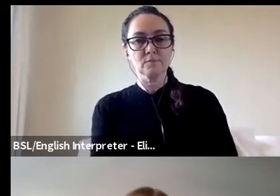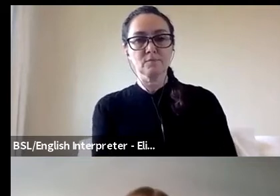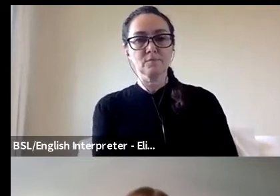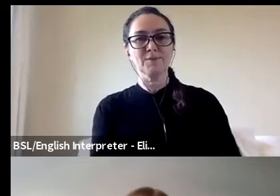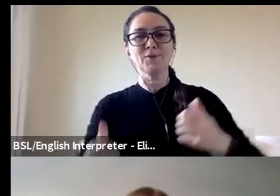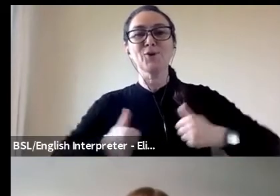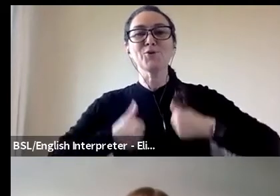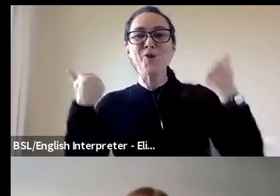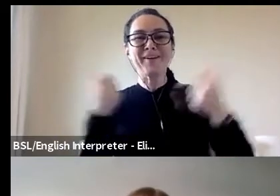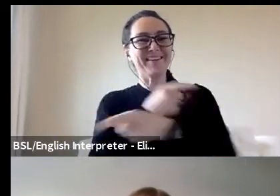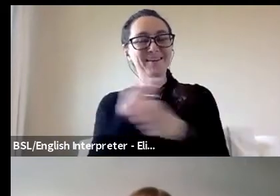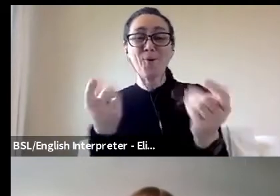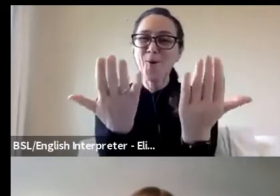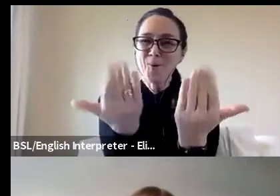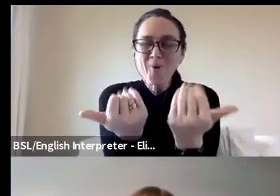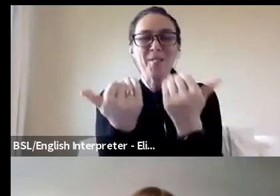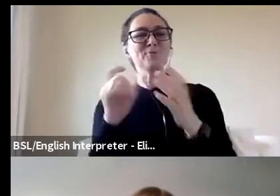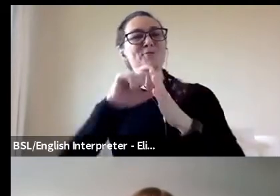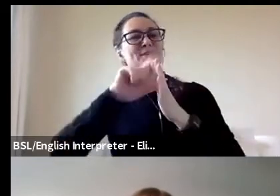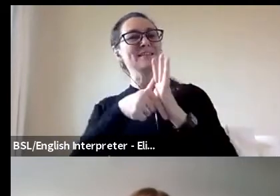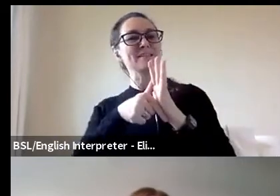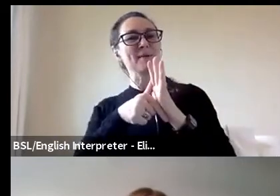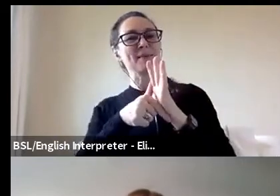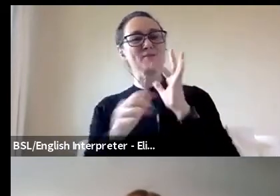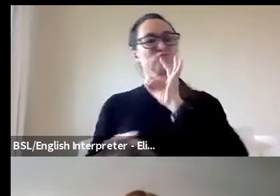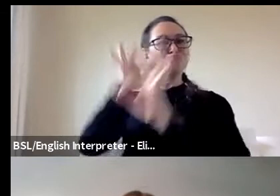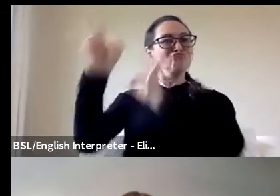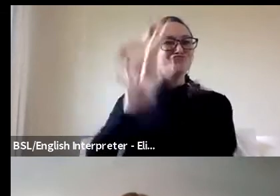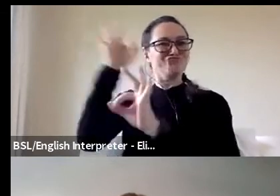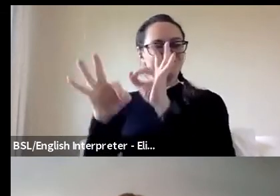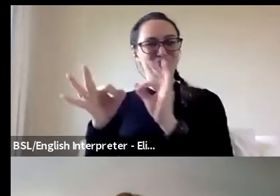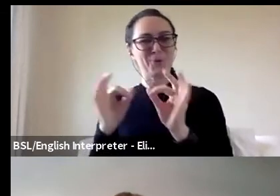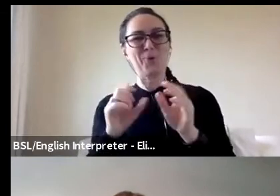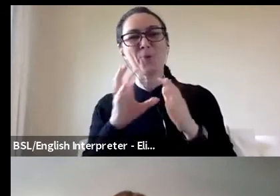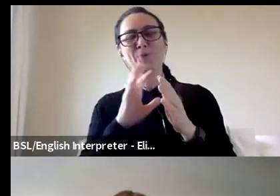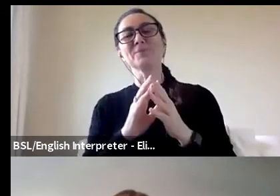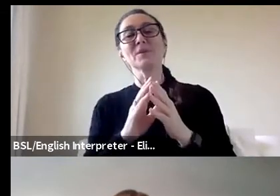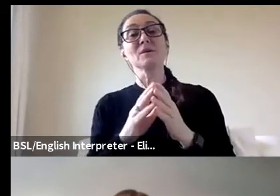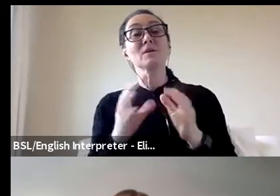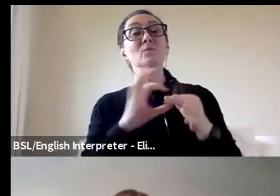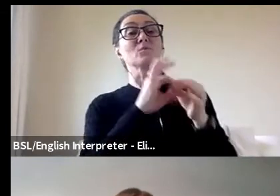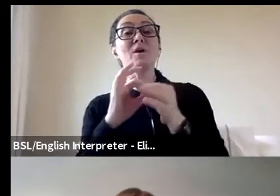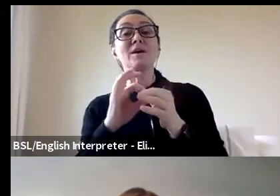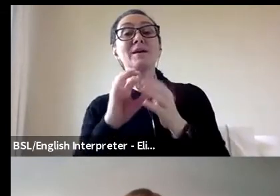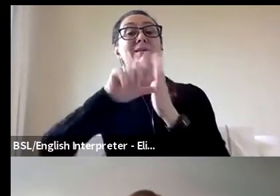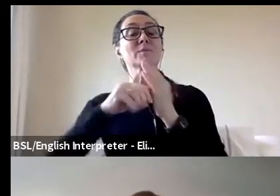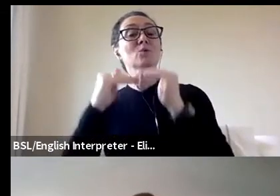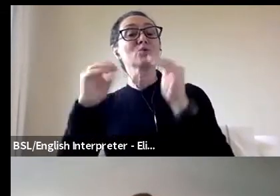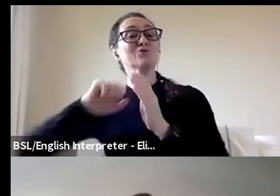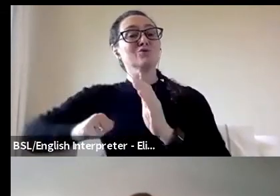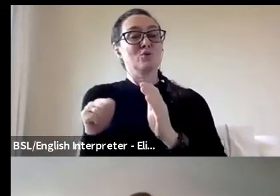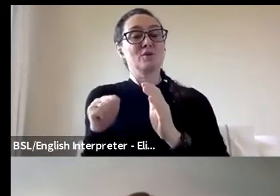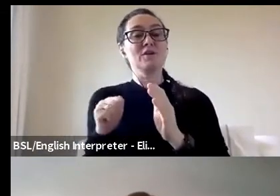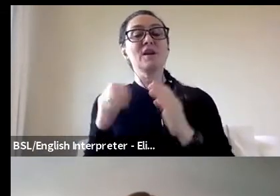Good morning everyone and welcome to our Disability Hustings webinar, jointly hosted by Disability Equality Scotland and the Health and Social